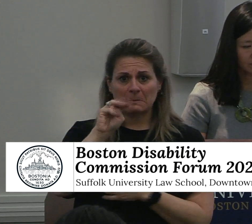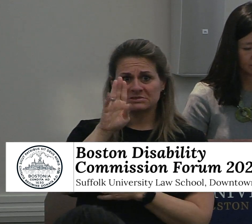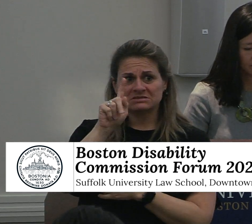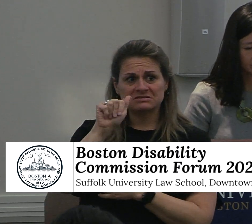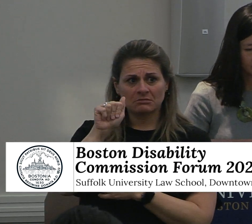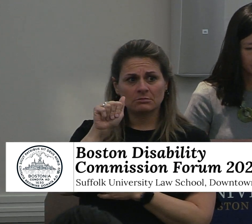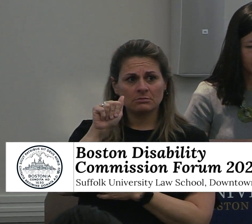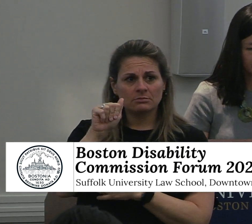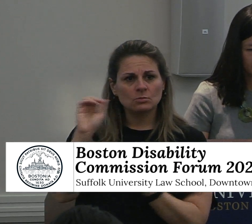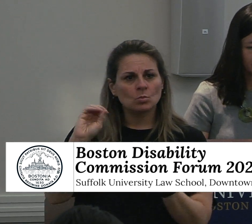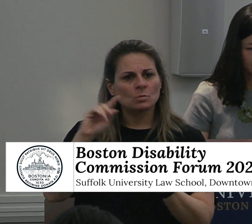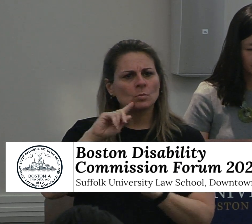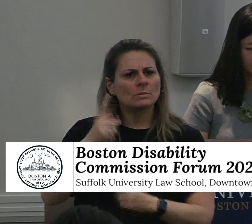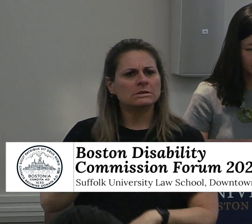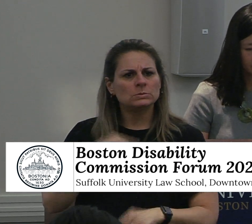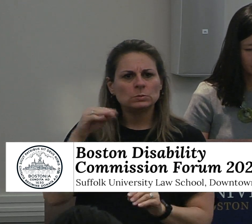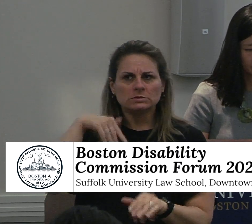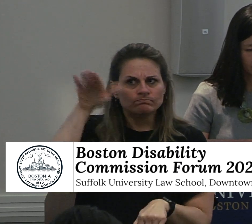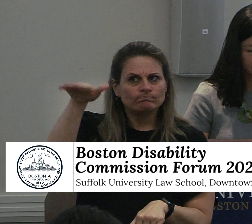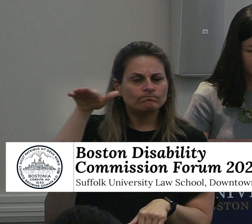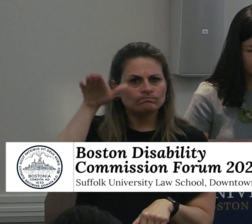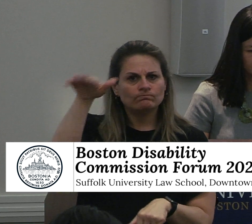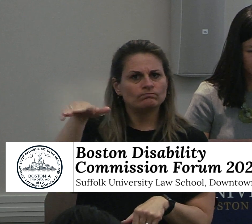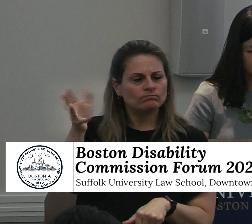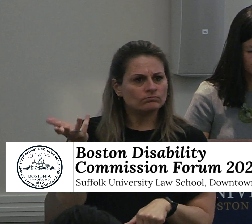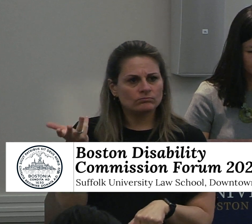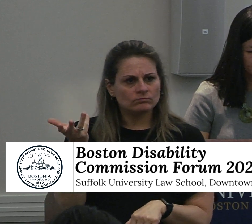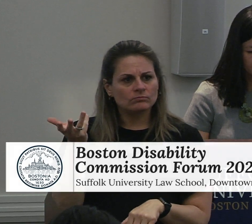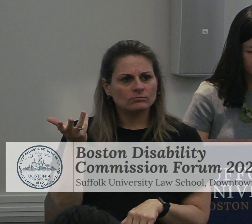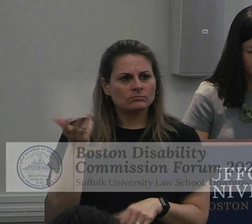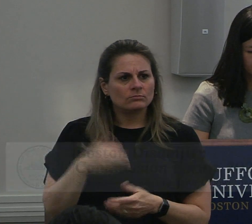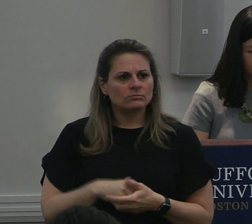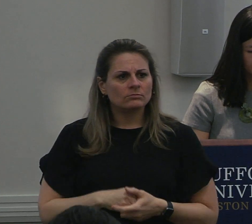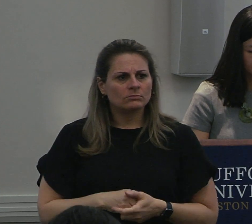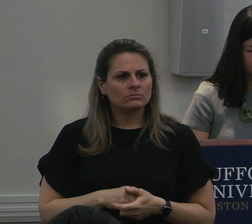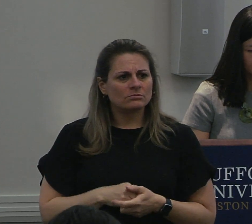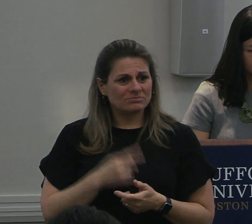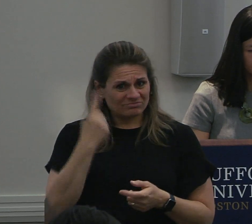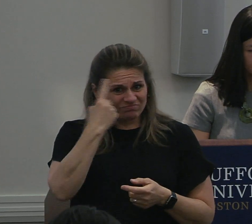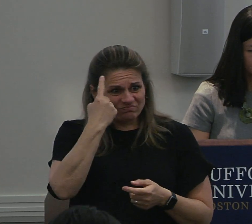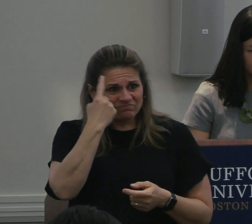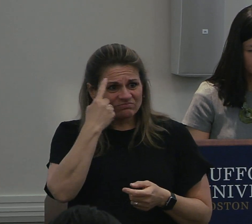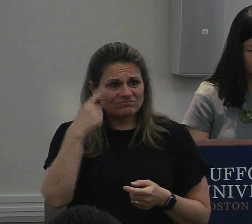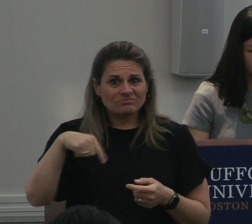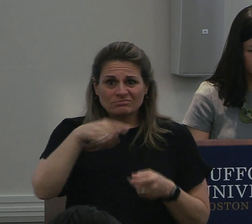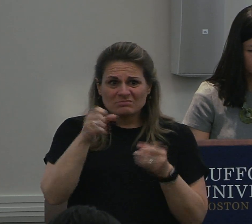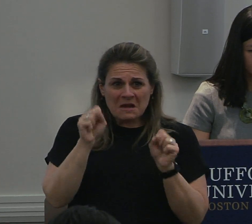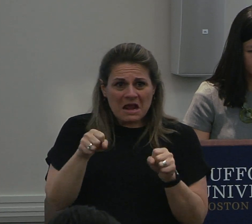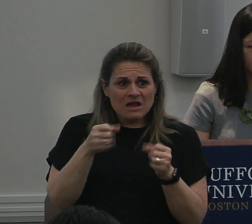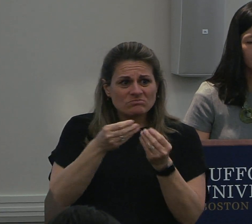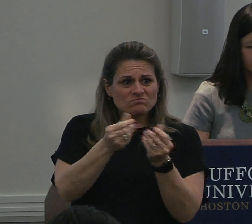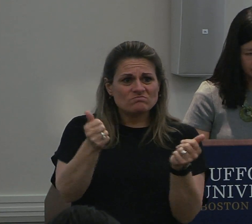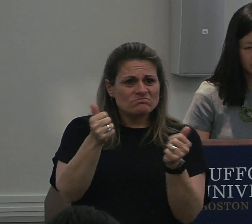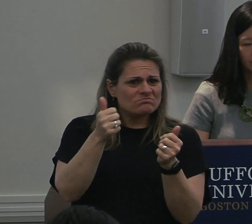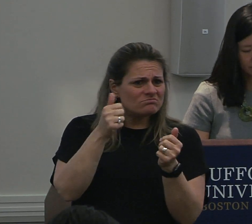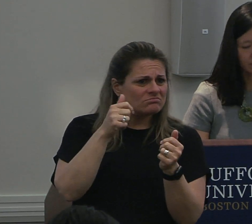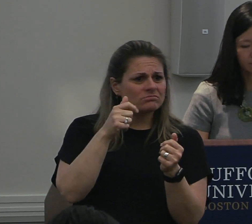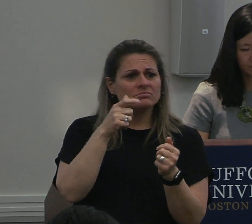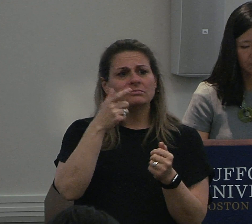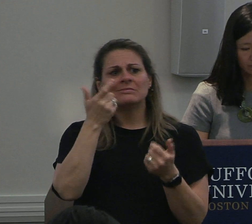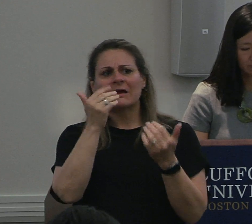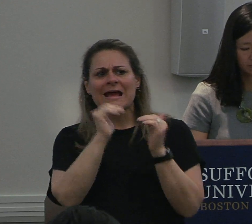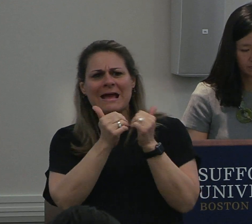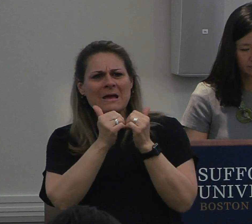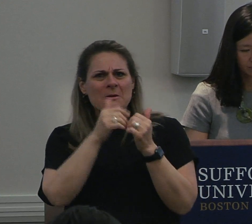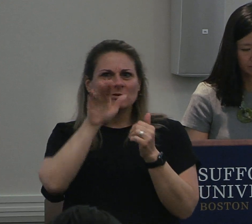we have a lot of issues with the T, and I just want to know if there is any pressure that